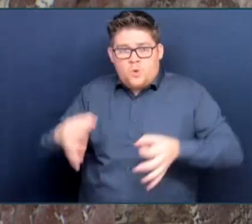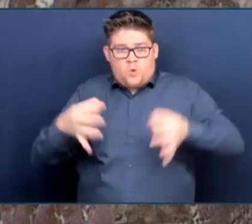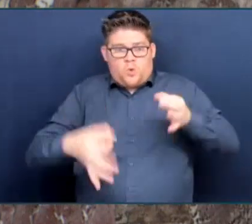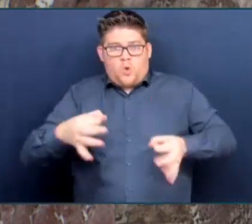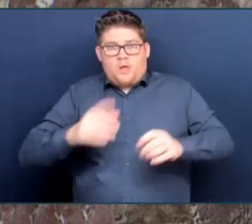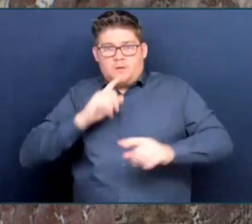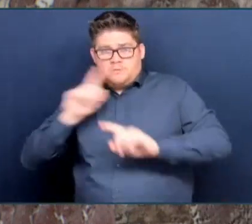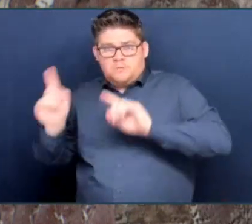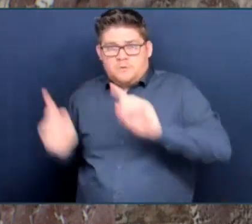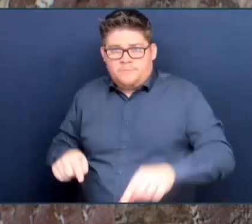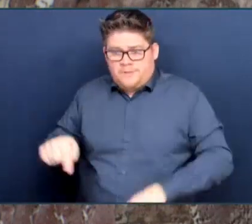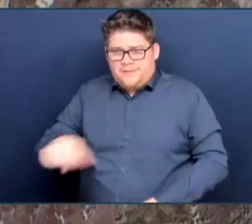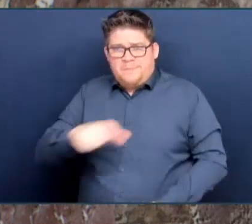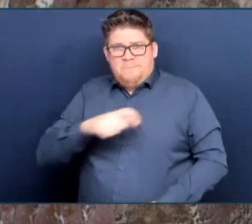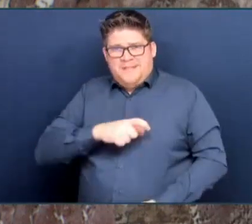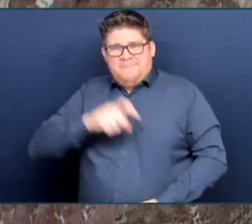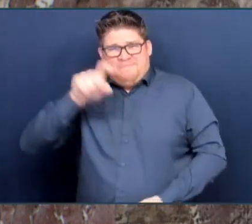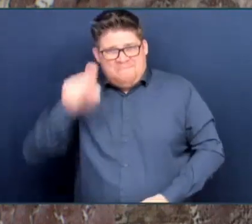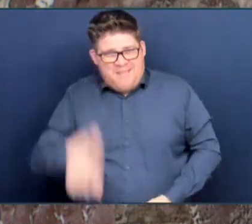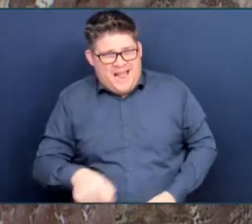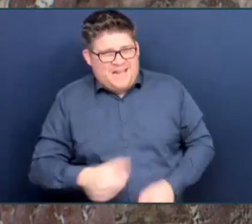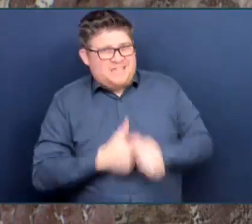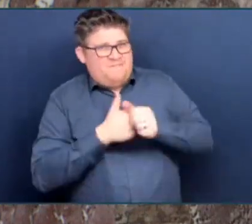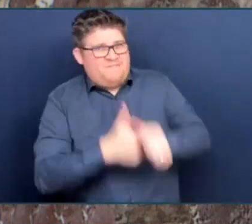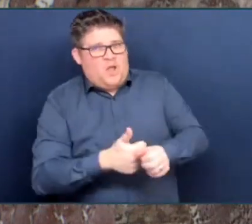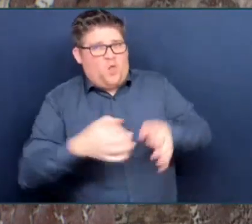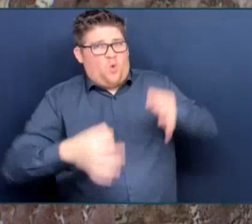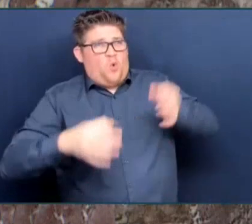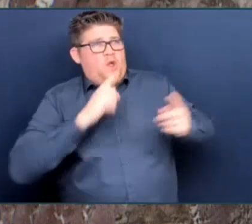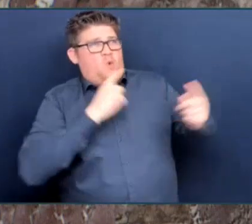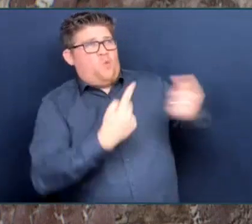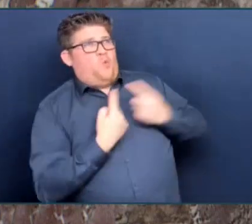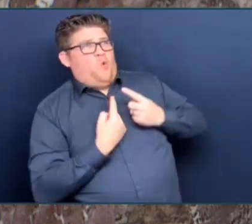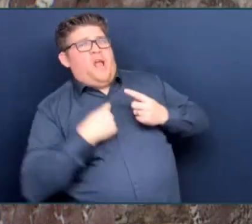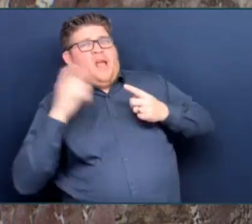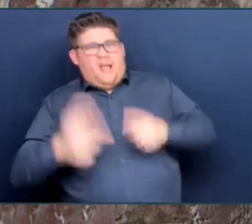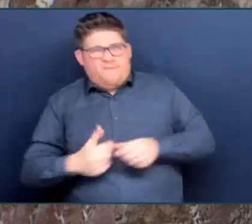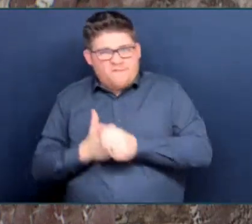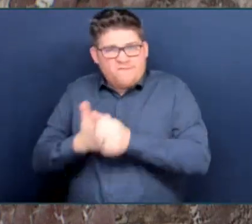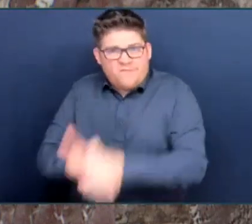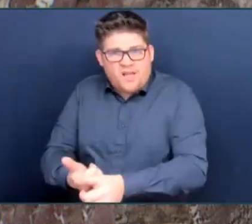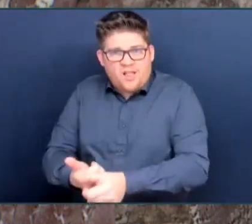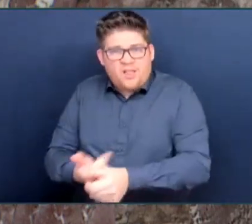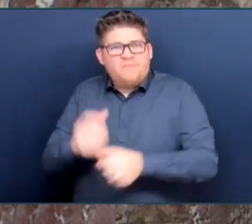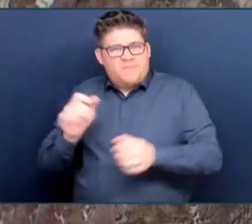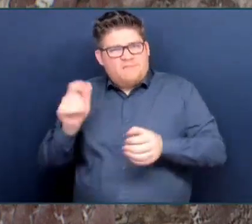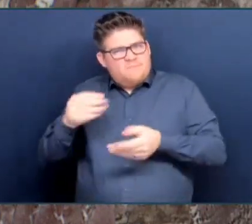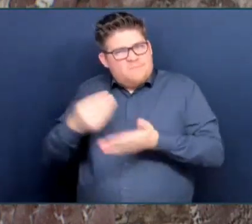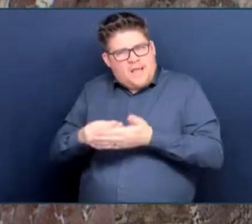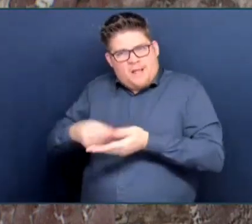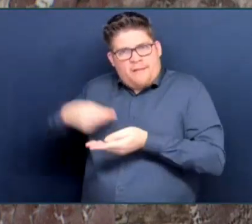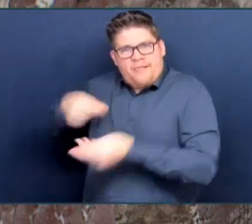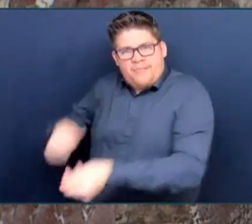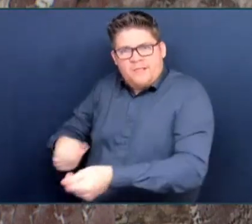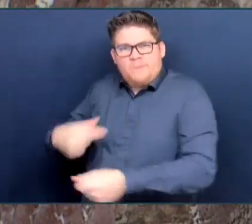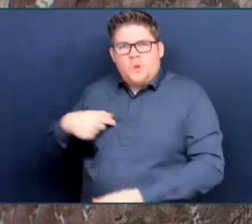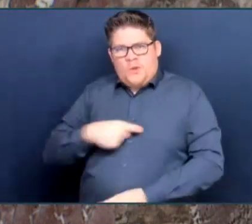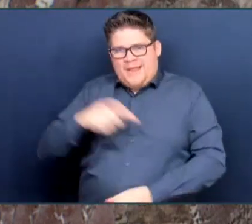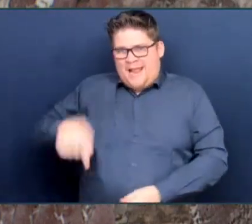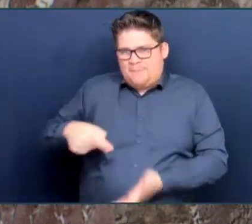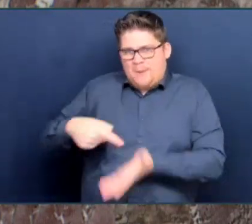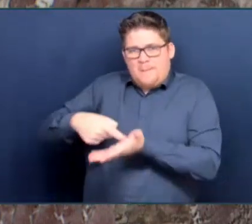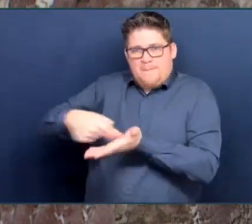We have to pay for the costs of the policing that takes place in the course of the enforcement of these